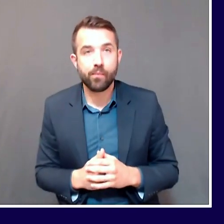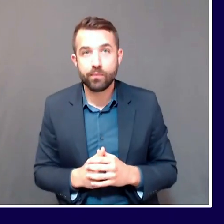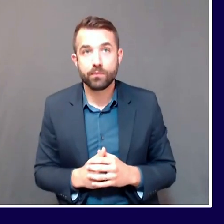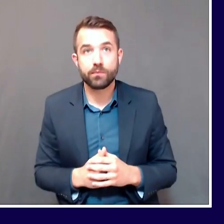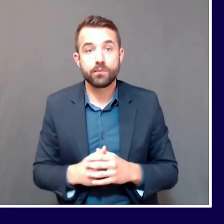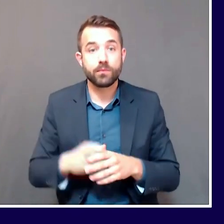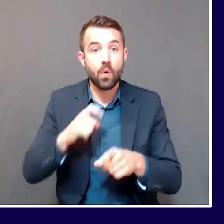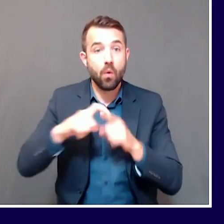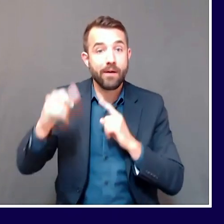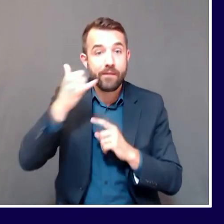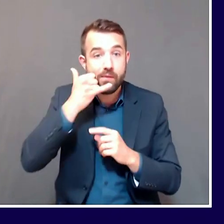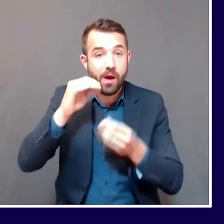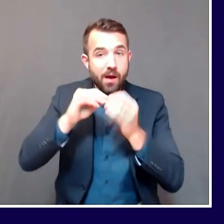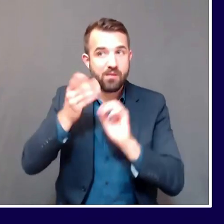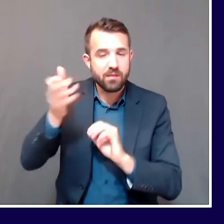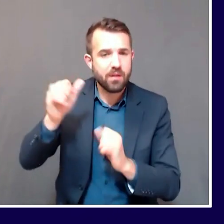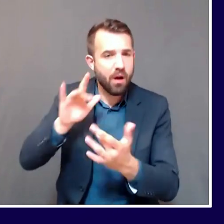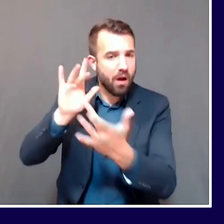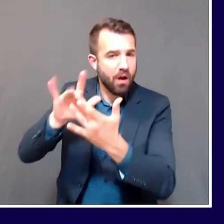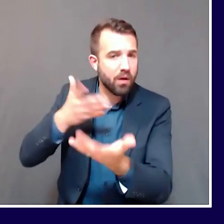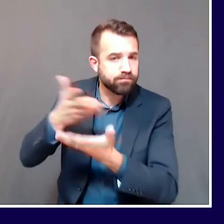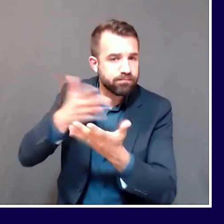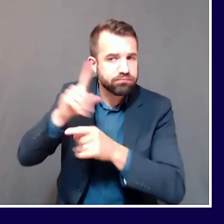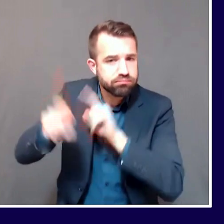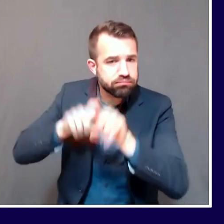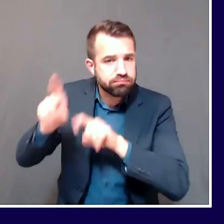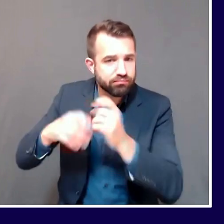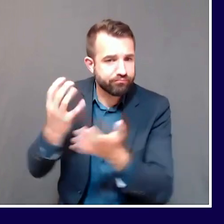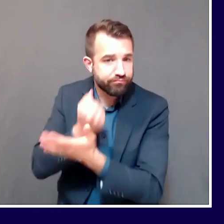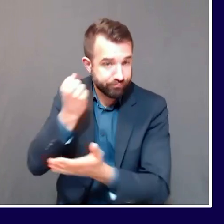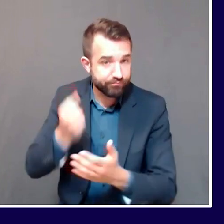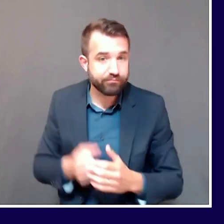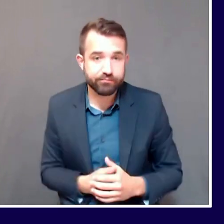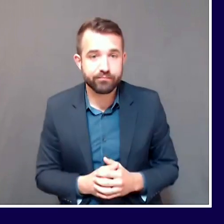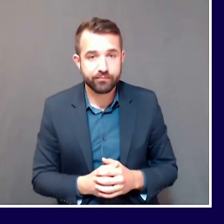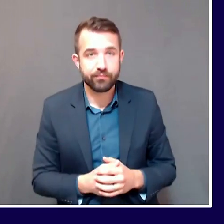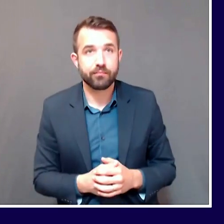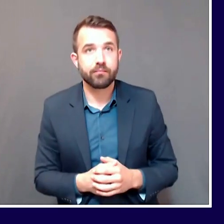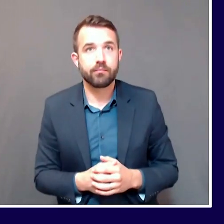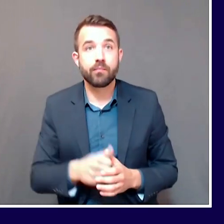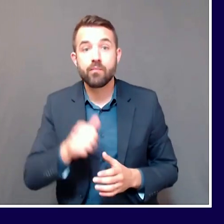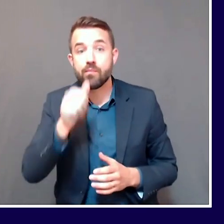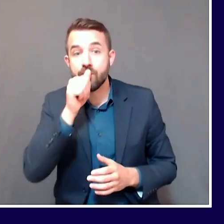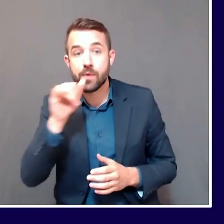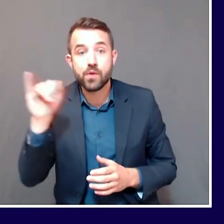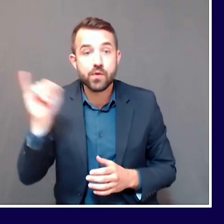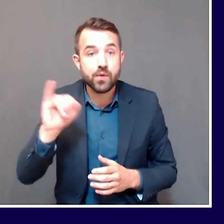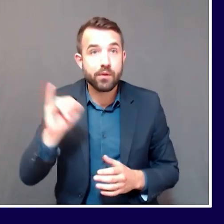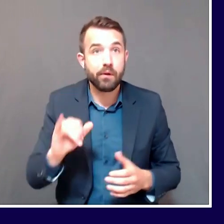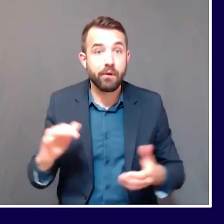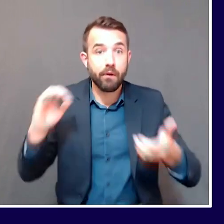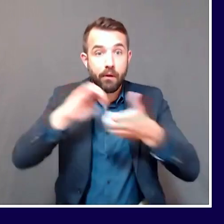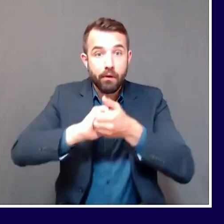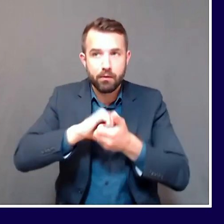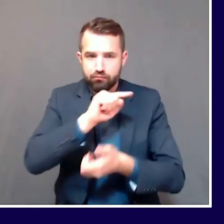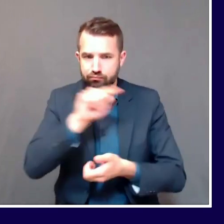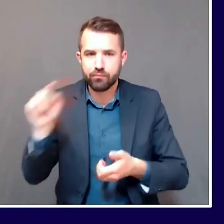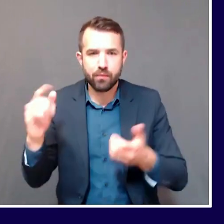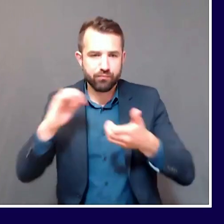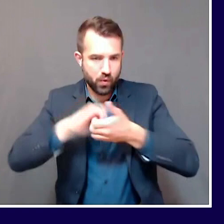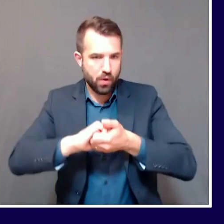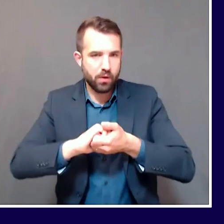get information and explore your options. I should also say our private insurance partners have also really gone out of their way